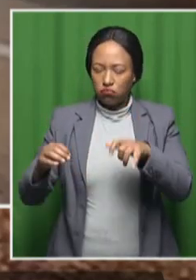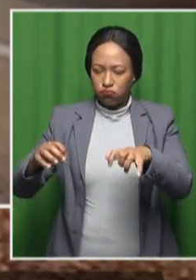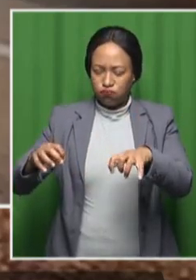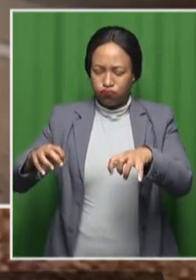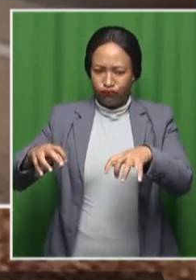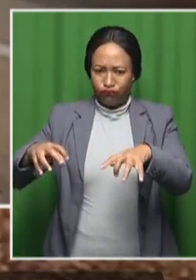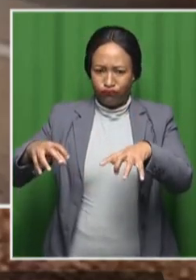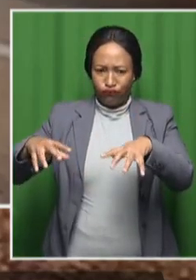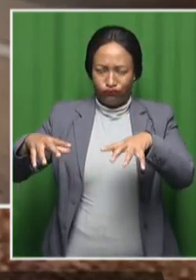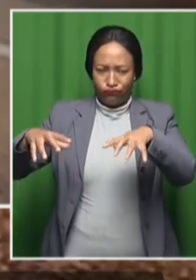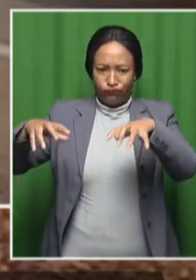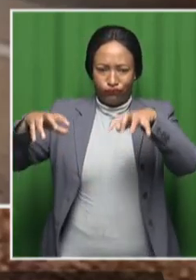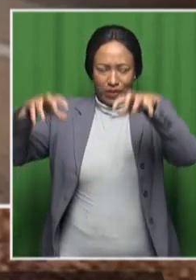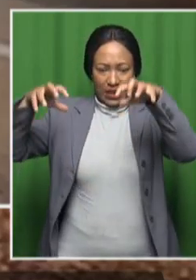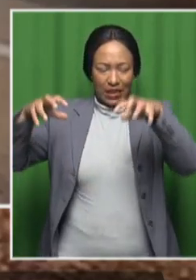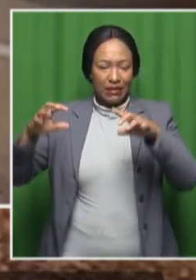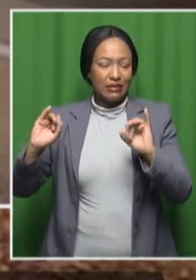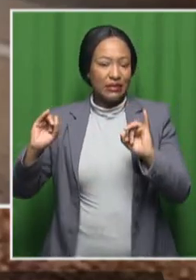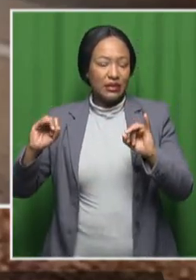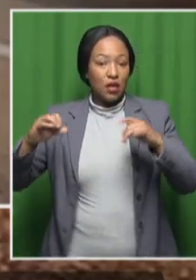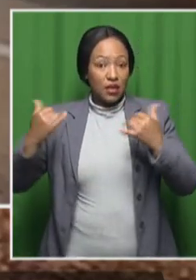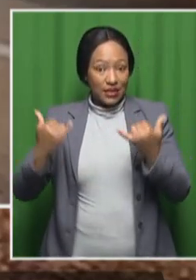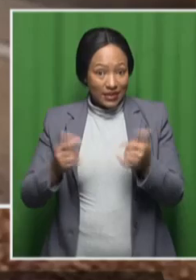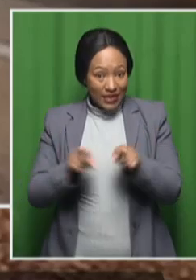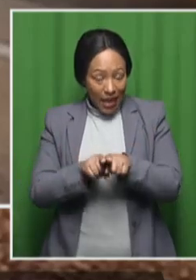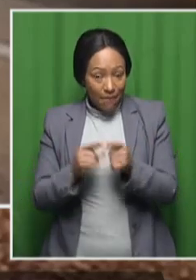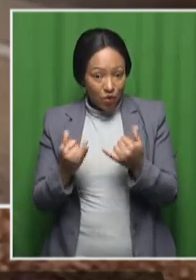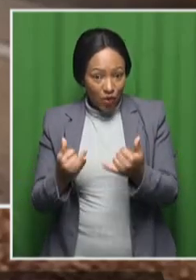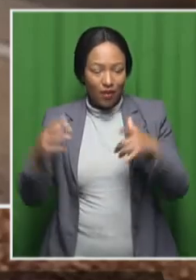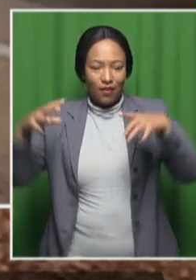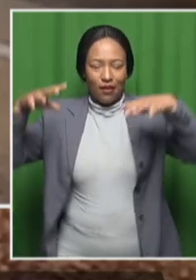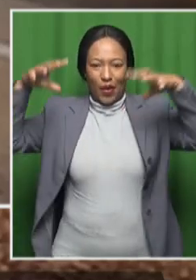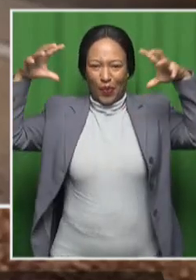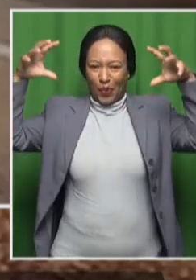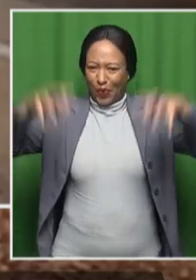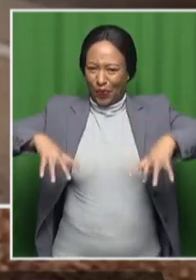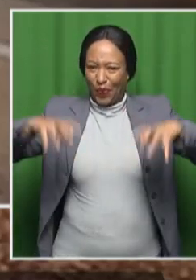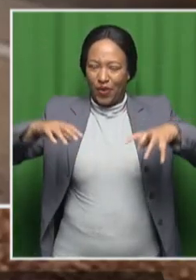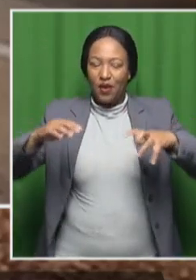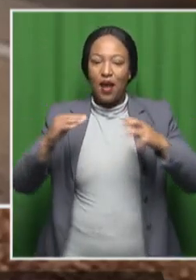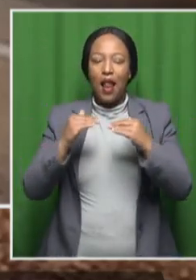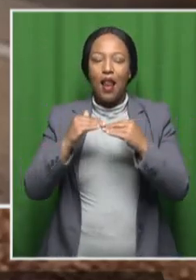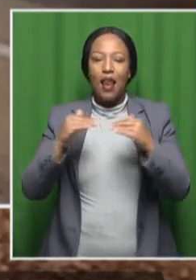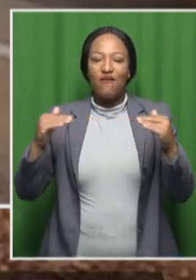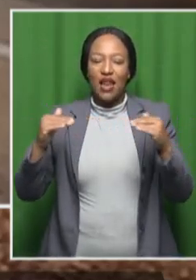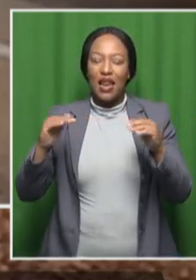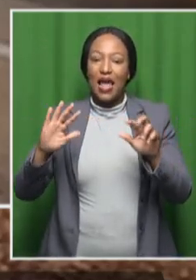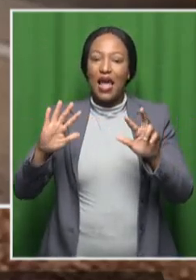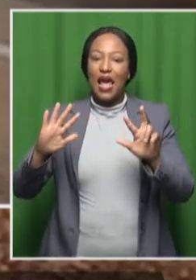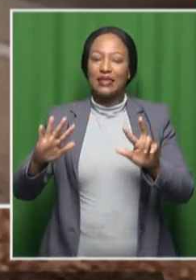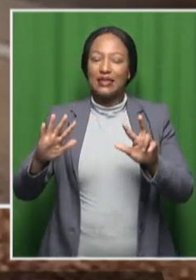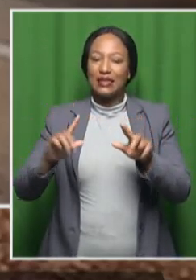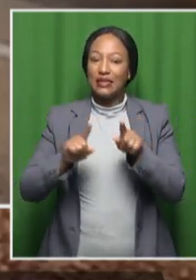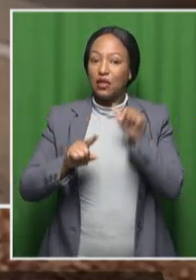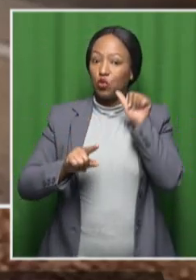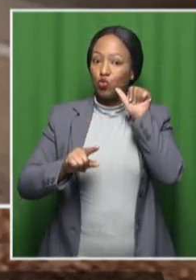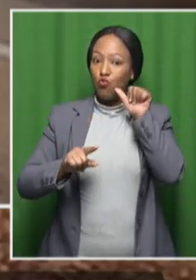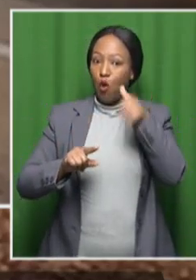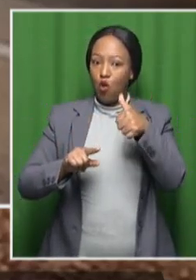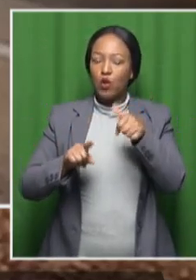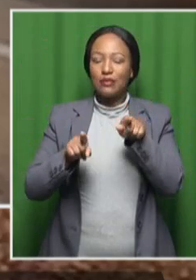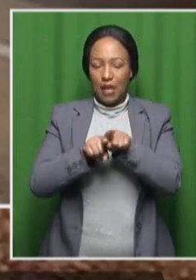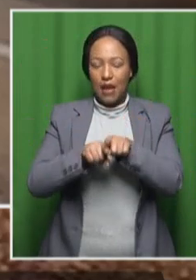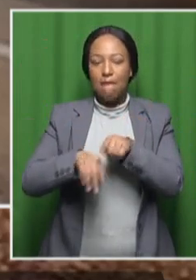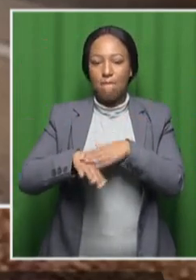in the metropole already. It's raining today. There's a massive warning for level 8 issued for tomorrow. A lot more rain still to